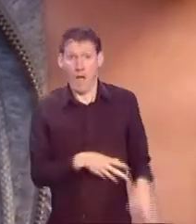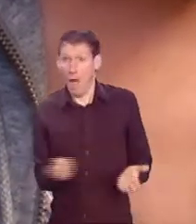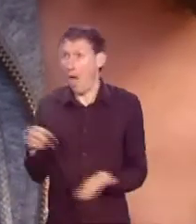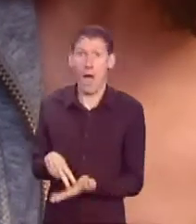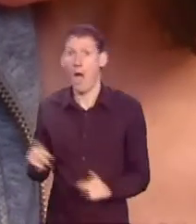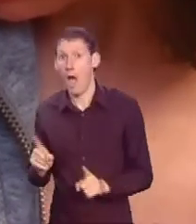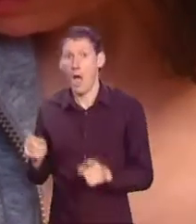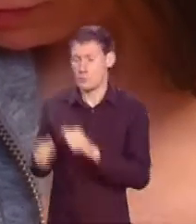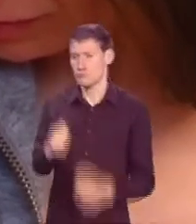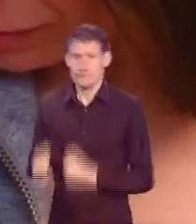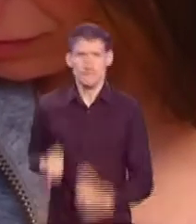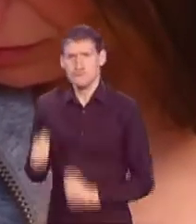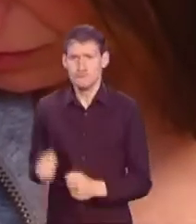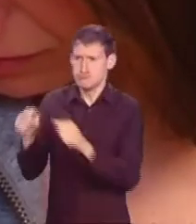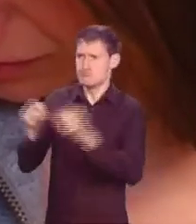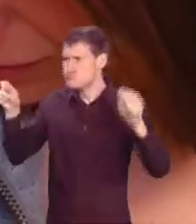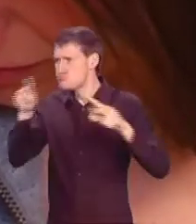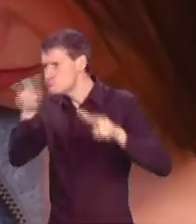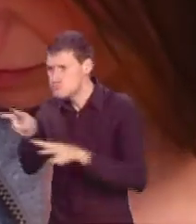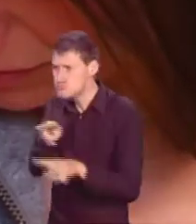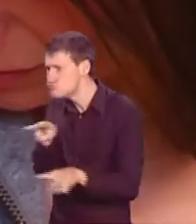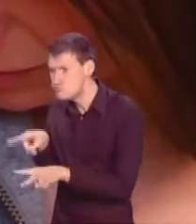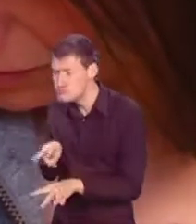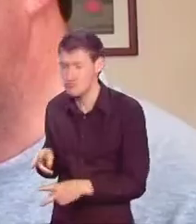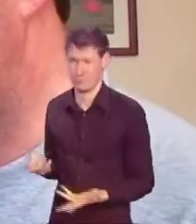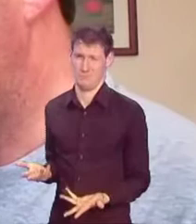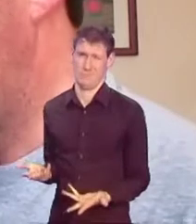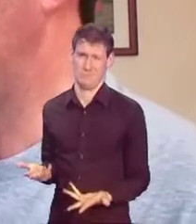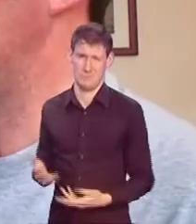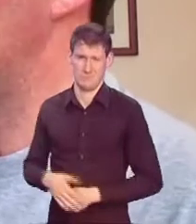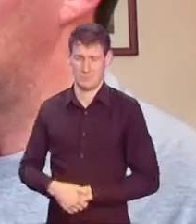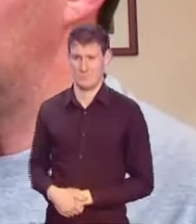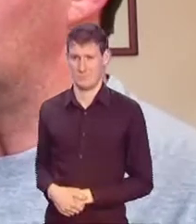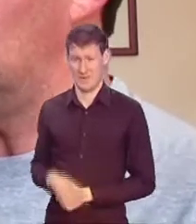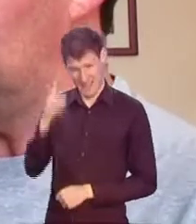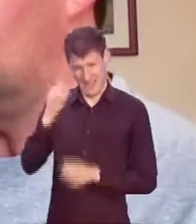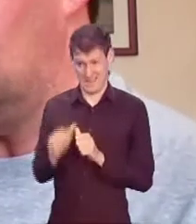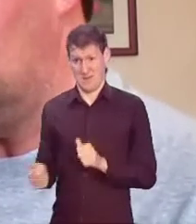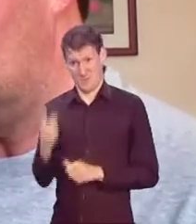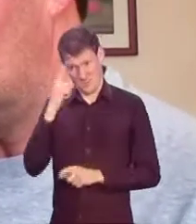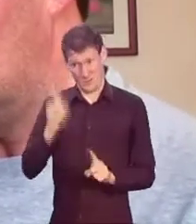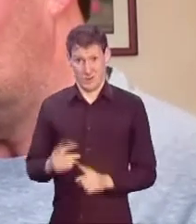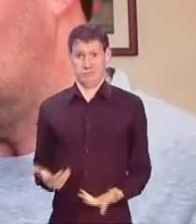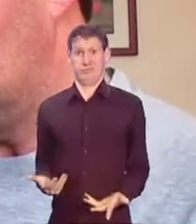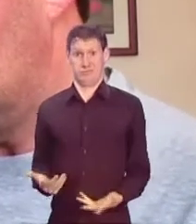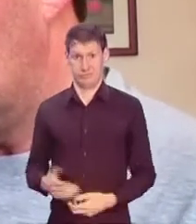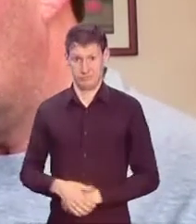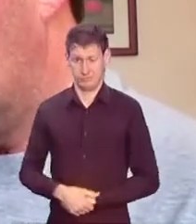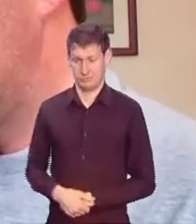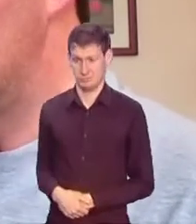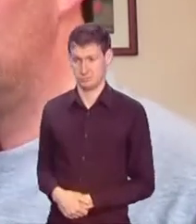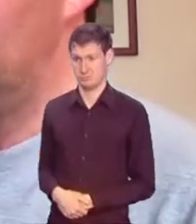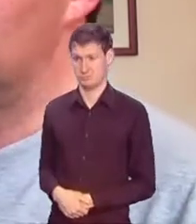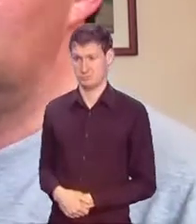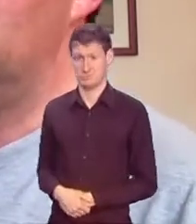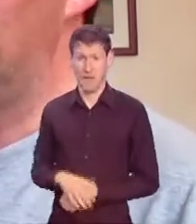off the duvet, stomp over to the window. Heaven knows what next door must think.